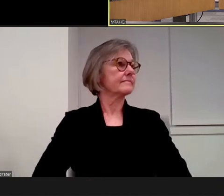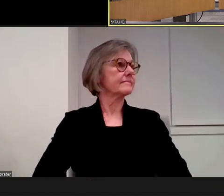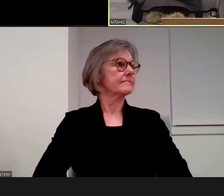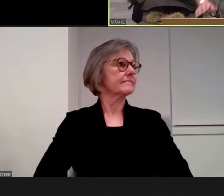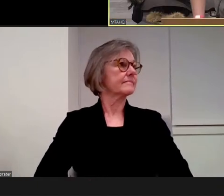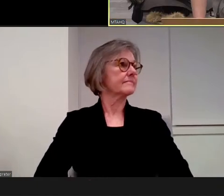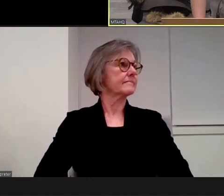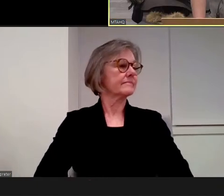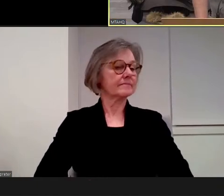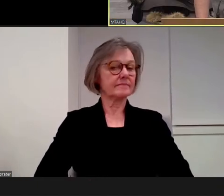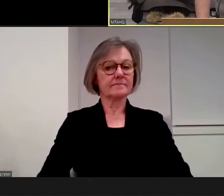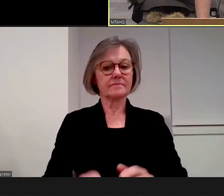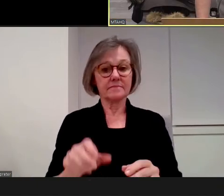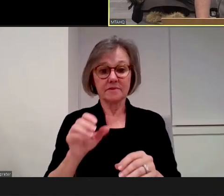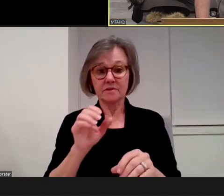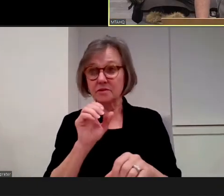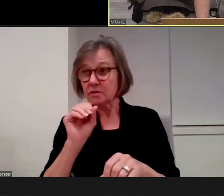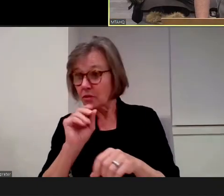Is this on? Good.